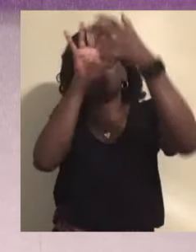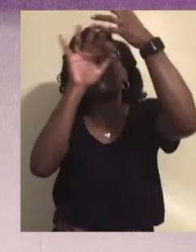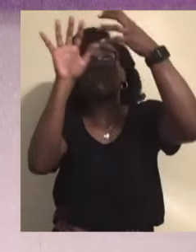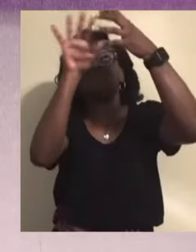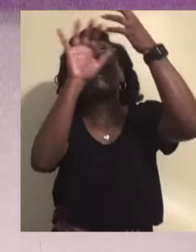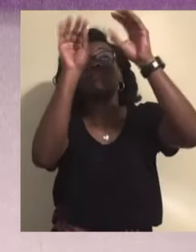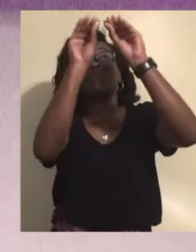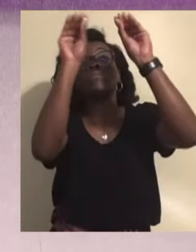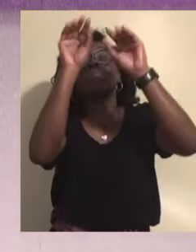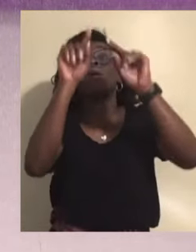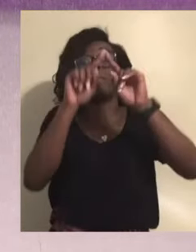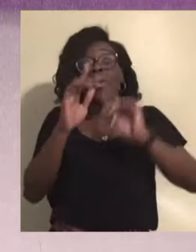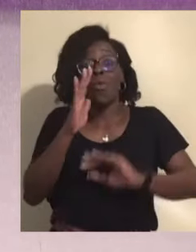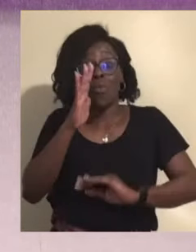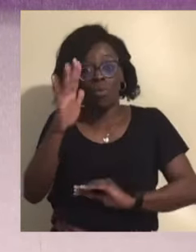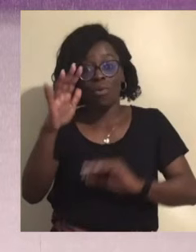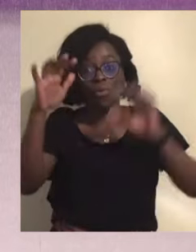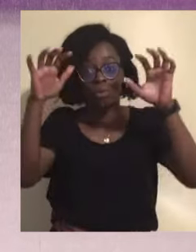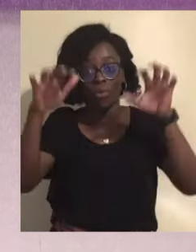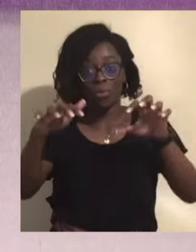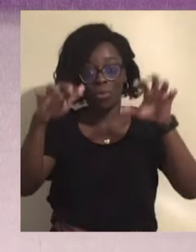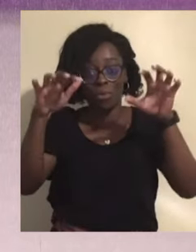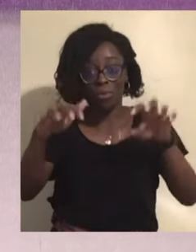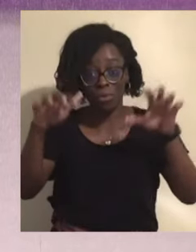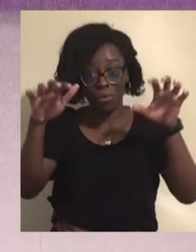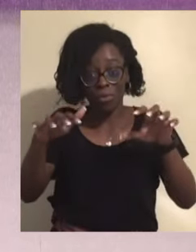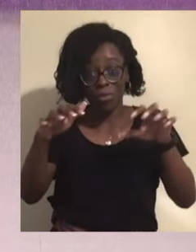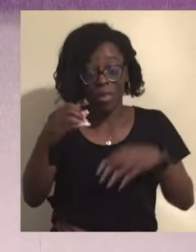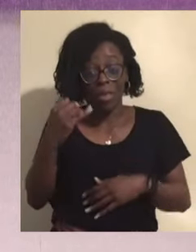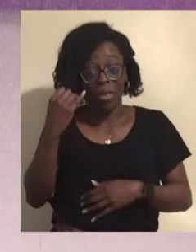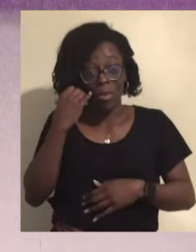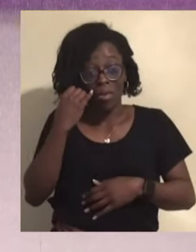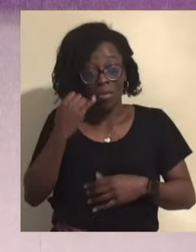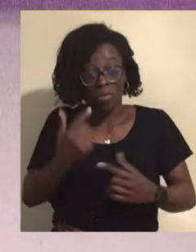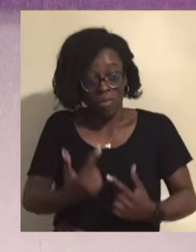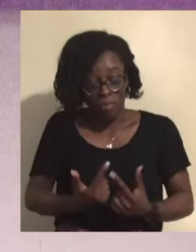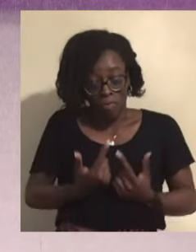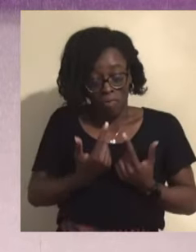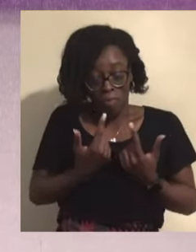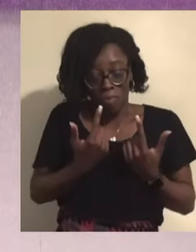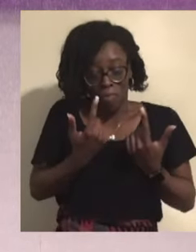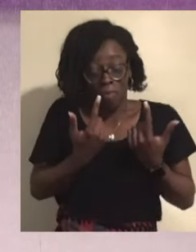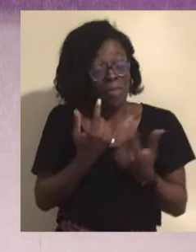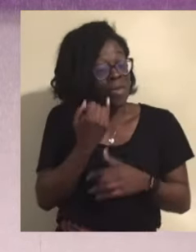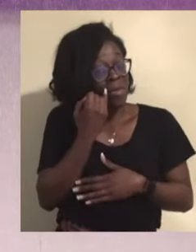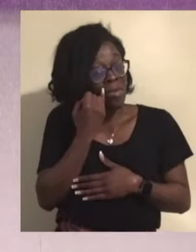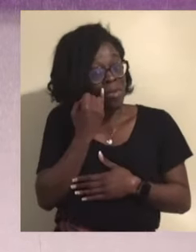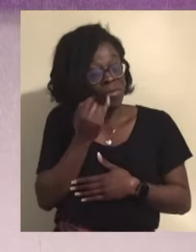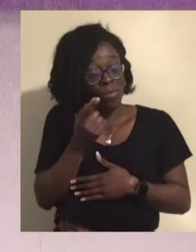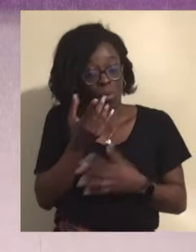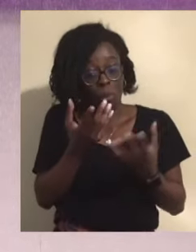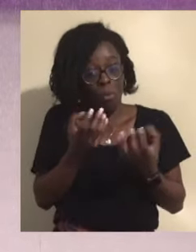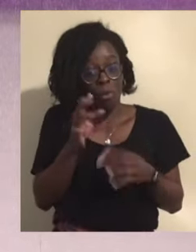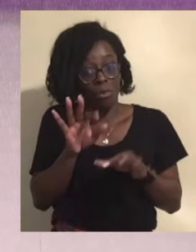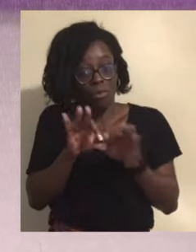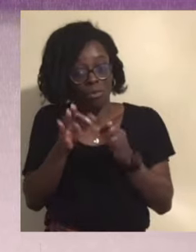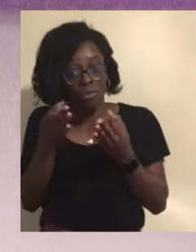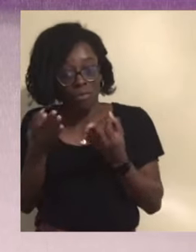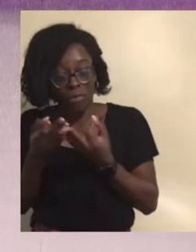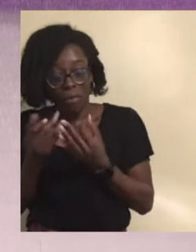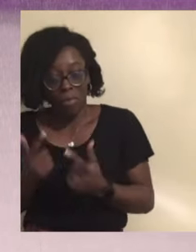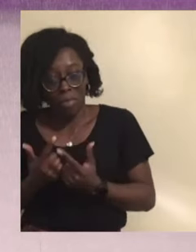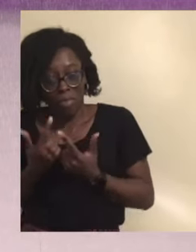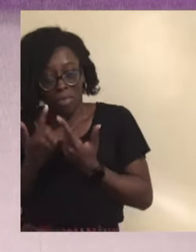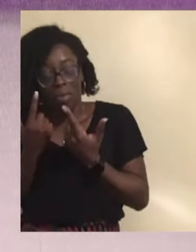in order to survive, in order for your family to survive, is that I need you to